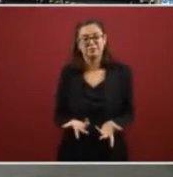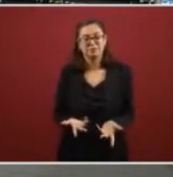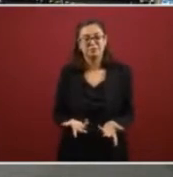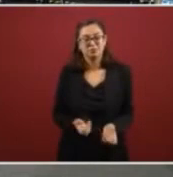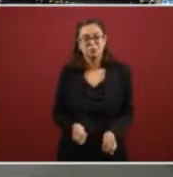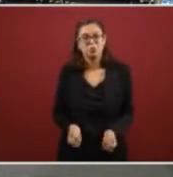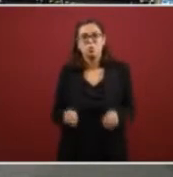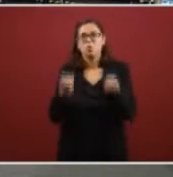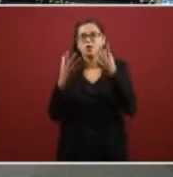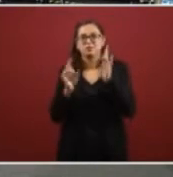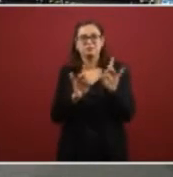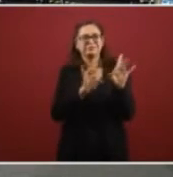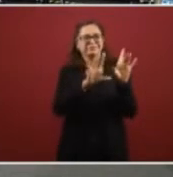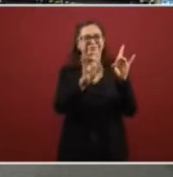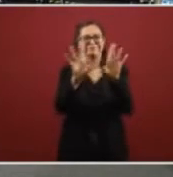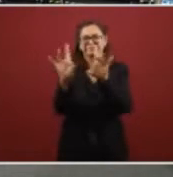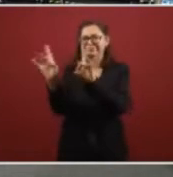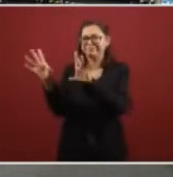here in Palacio,